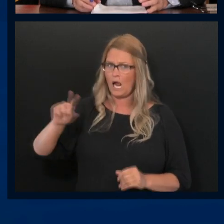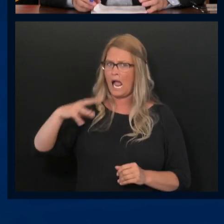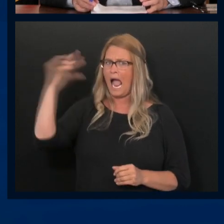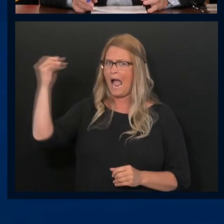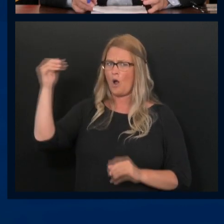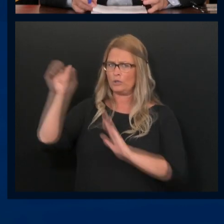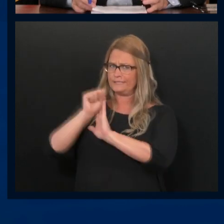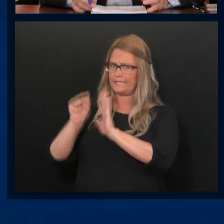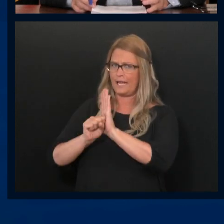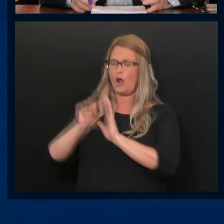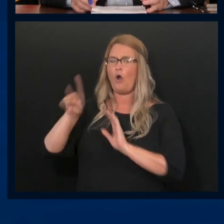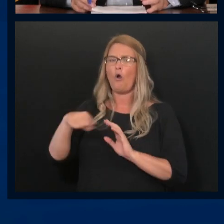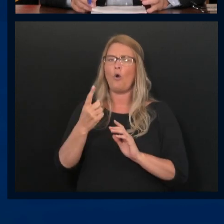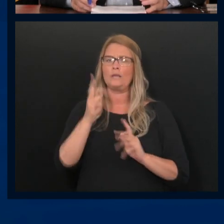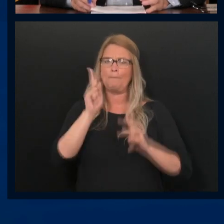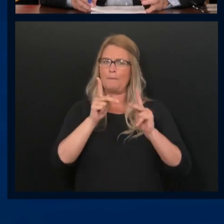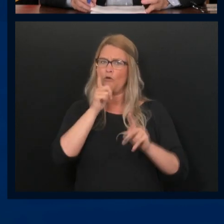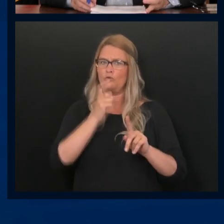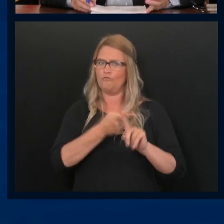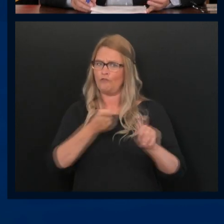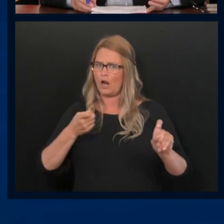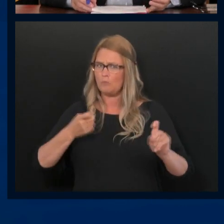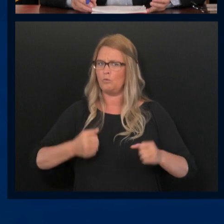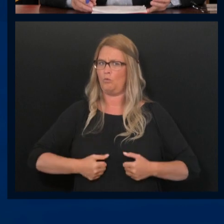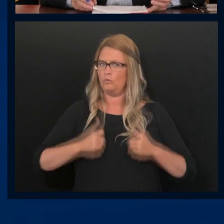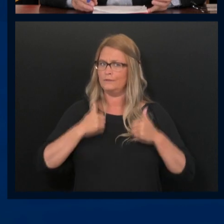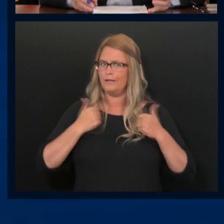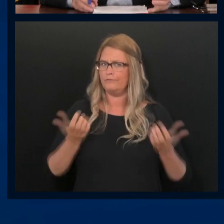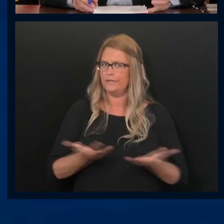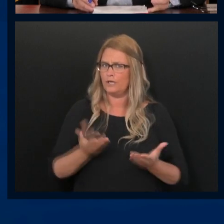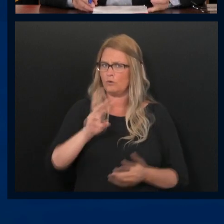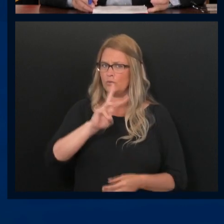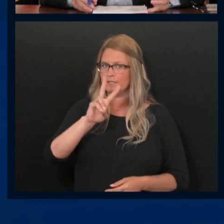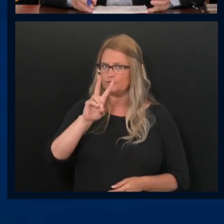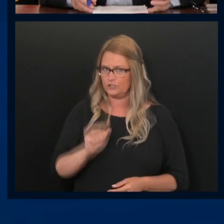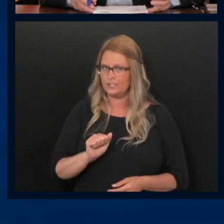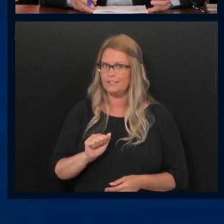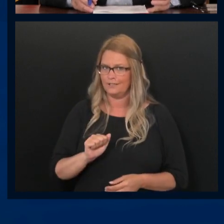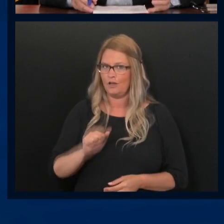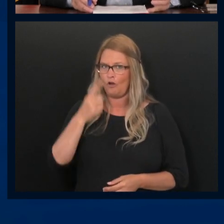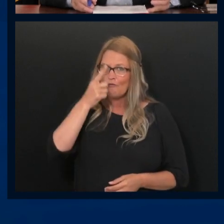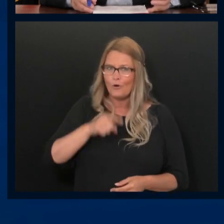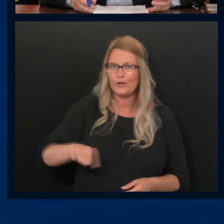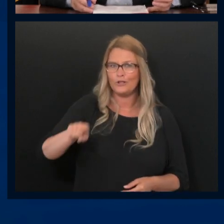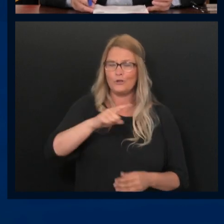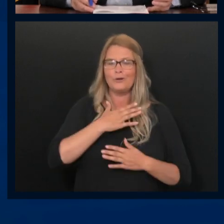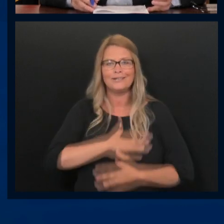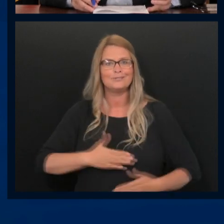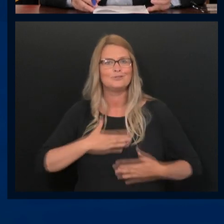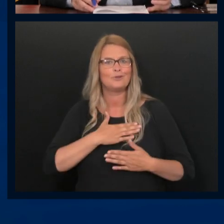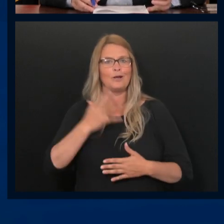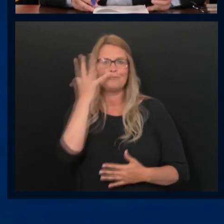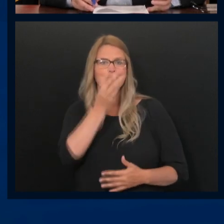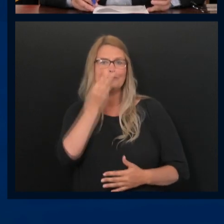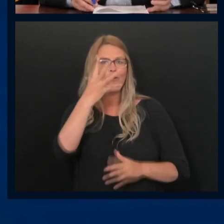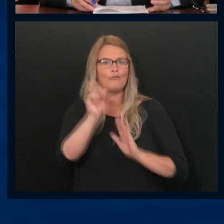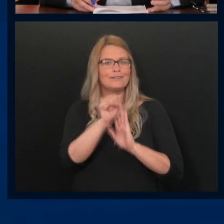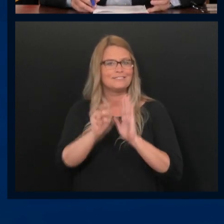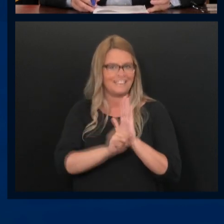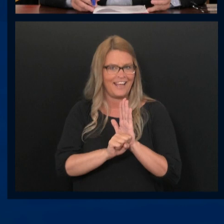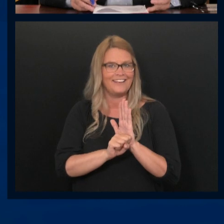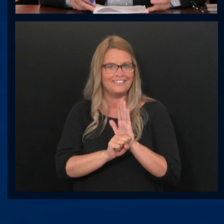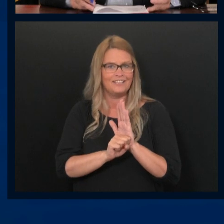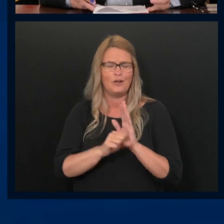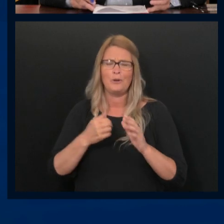for in-state. And we want to encourage all West Virginians to enjoy our beautiful state that we have in so many